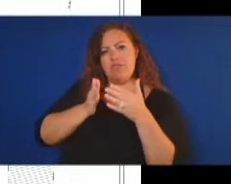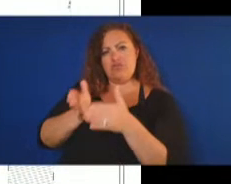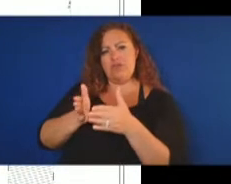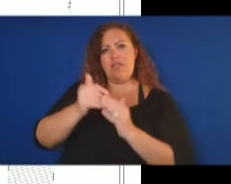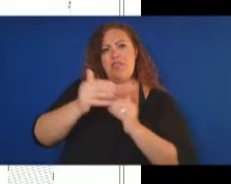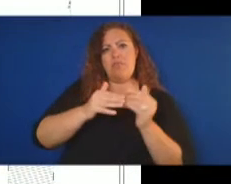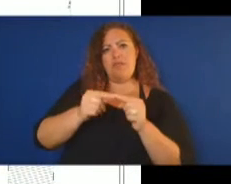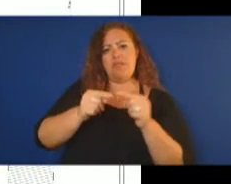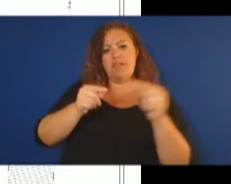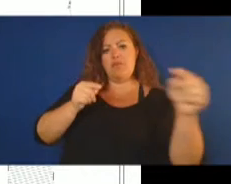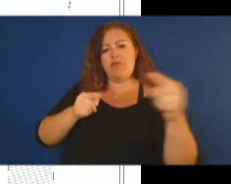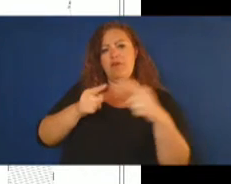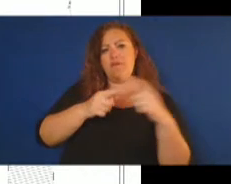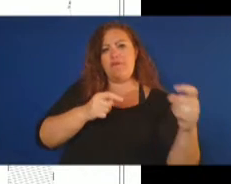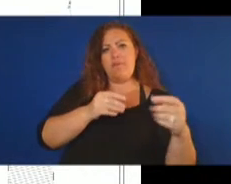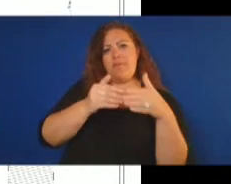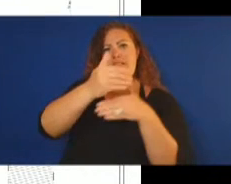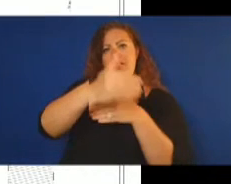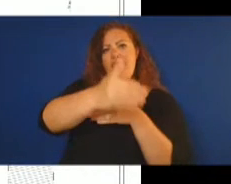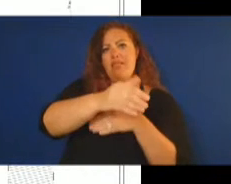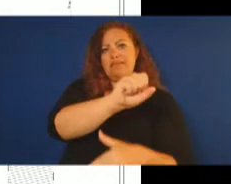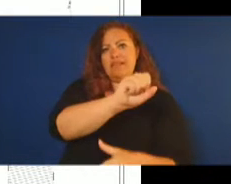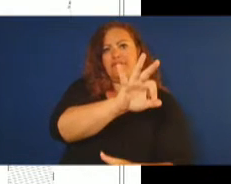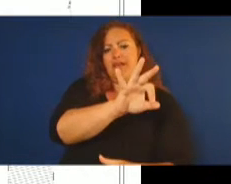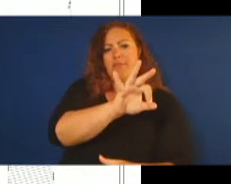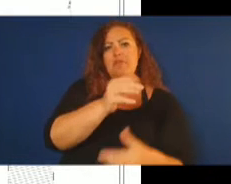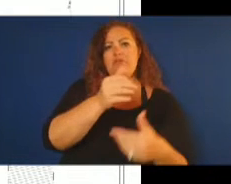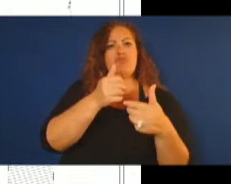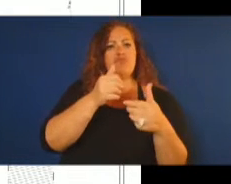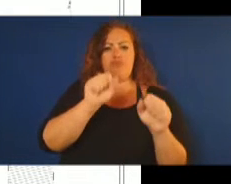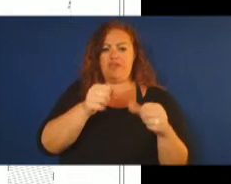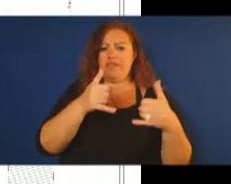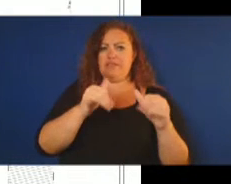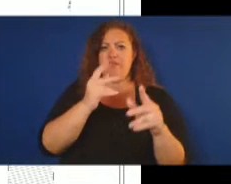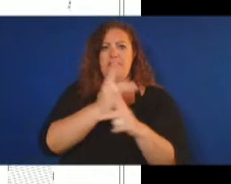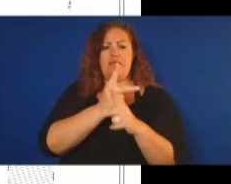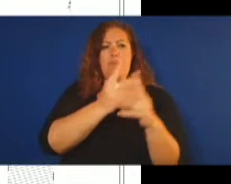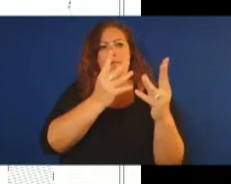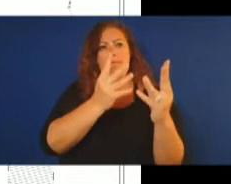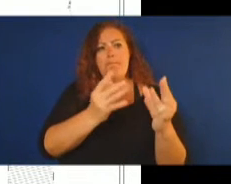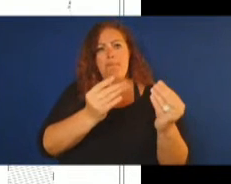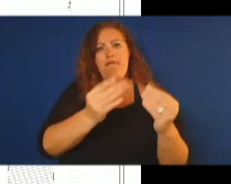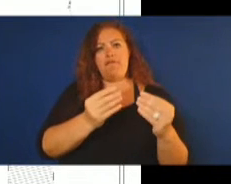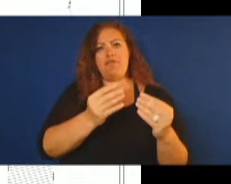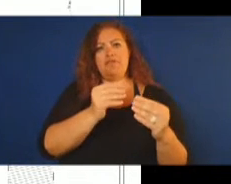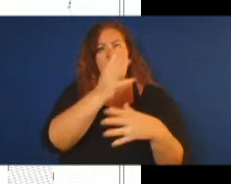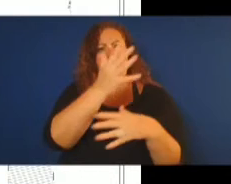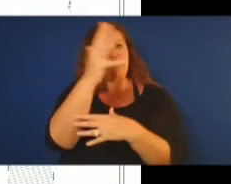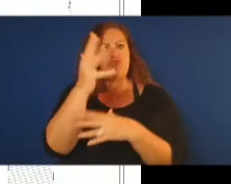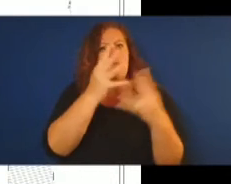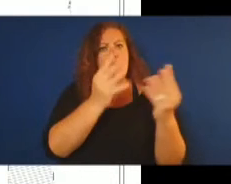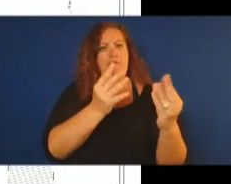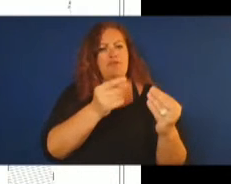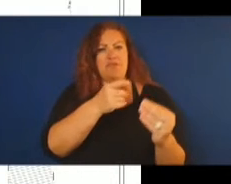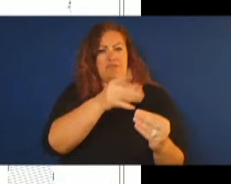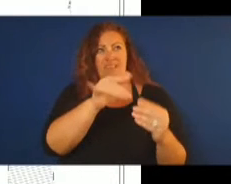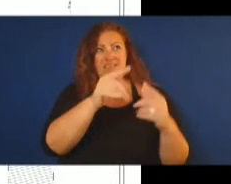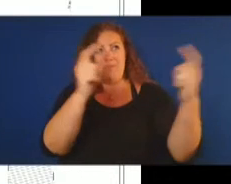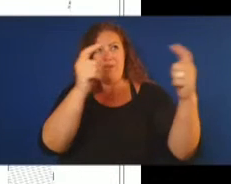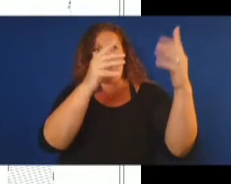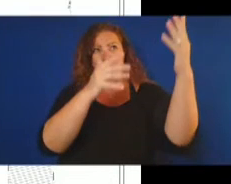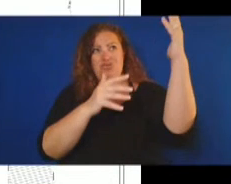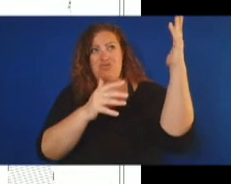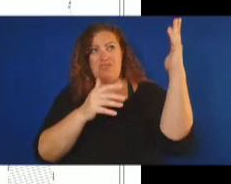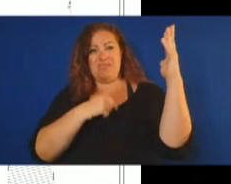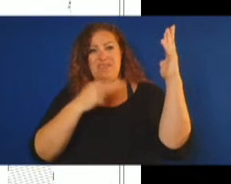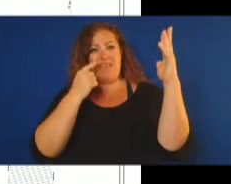family we're still able to keep all of the buffers the uh undisturbed tree buffers and these are these are big trees out there I think in the last position they had